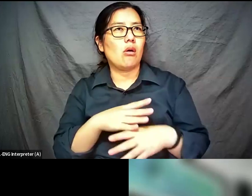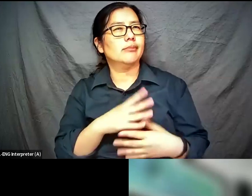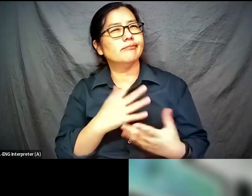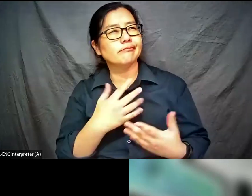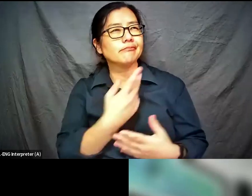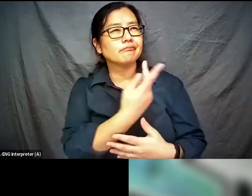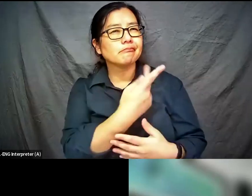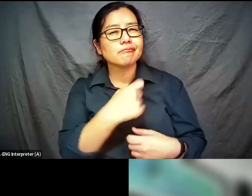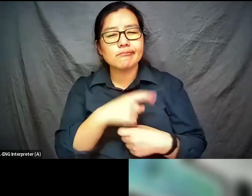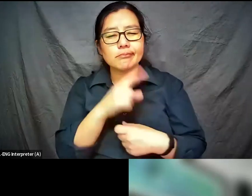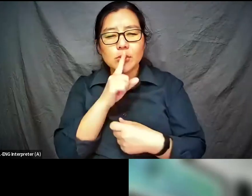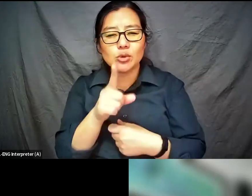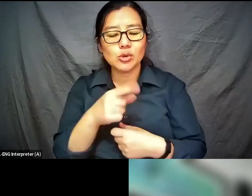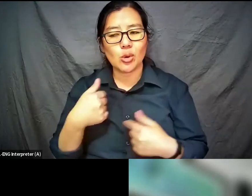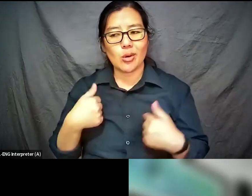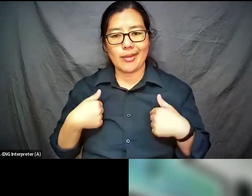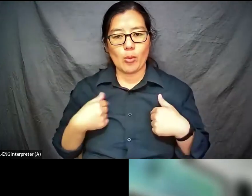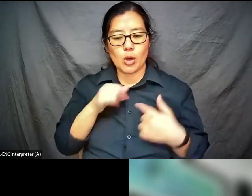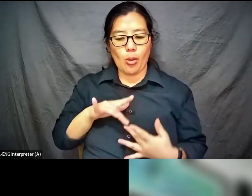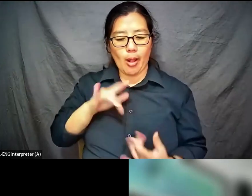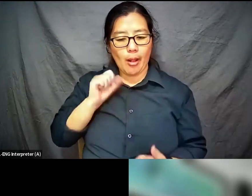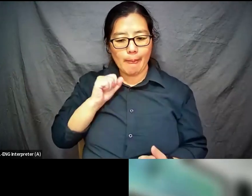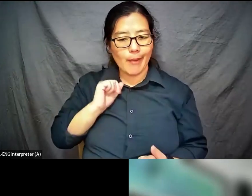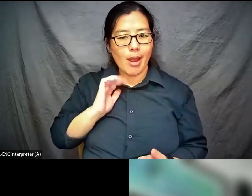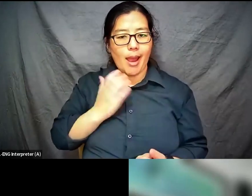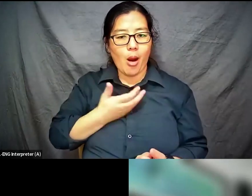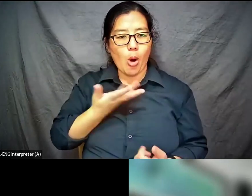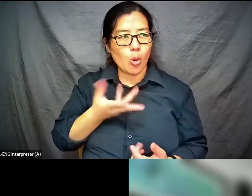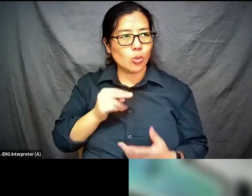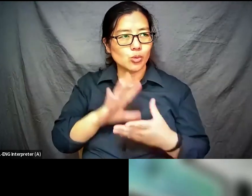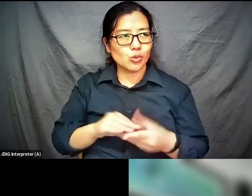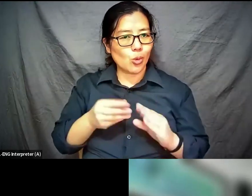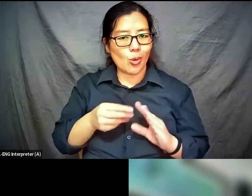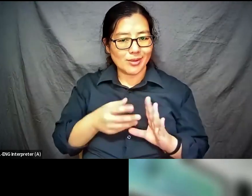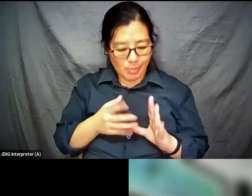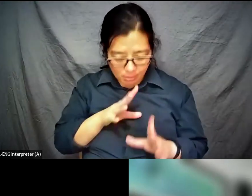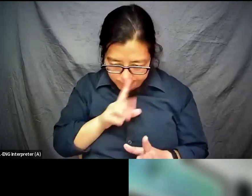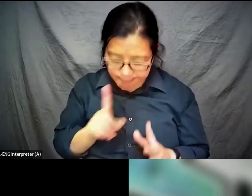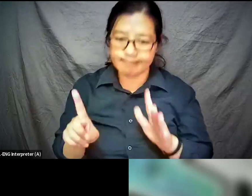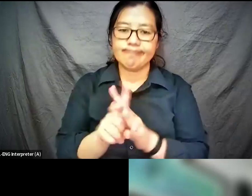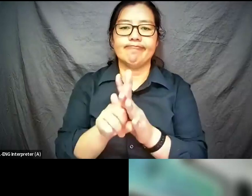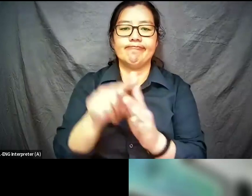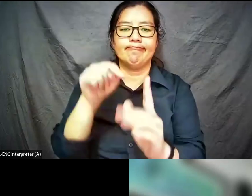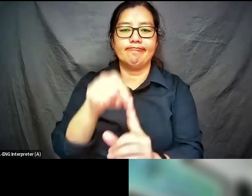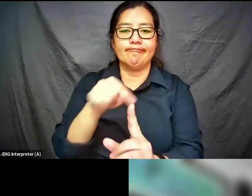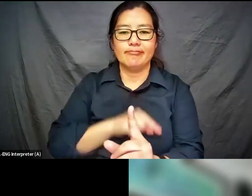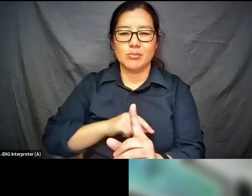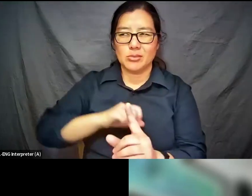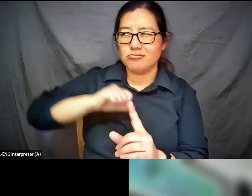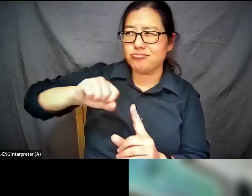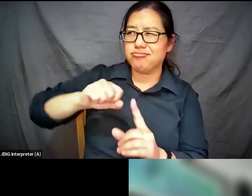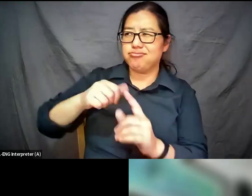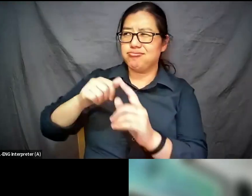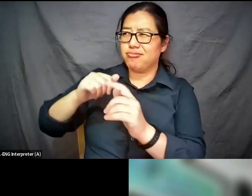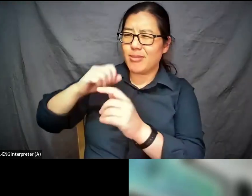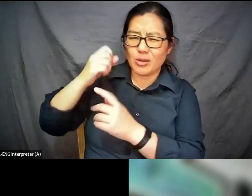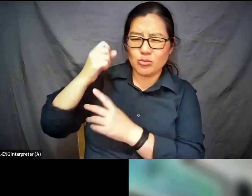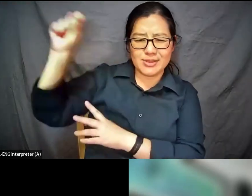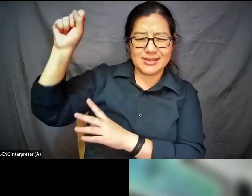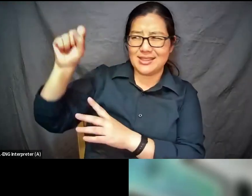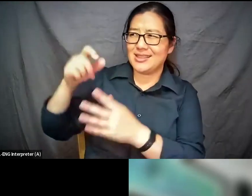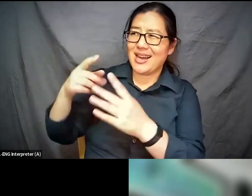got older and learning more about the media and studying it, I recognized that it was me and those that lived life like me that was missing.